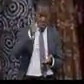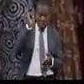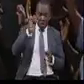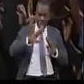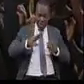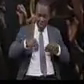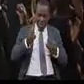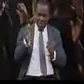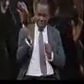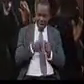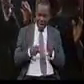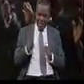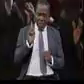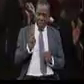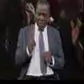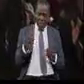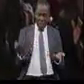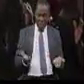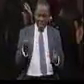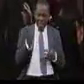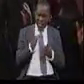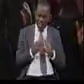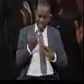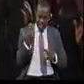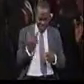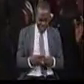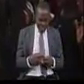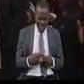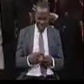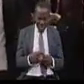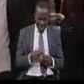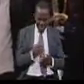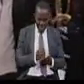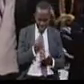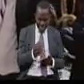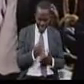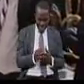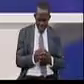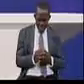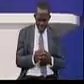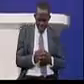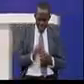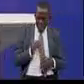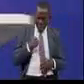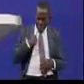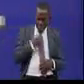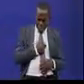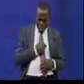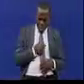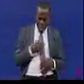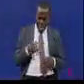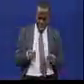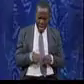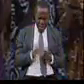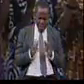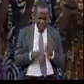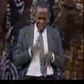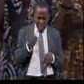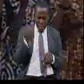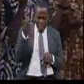in Jesus' name. Amen. We as the people of God, we're crossing the Red Sea.